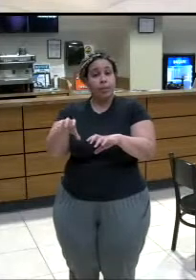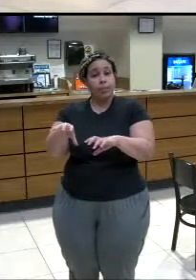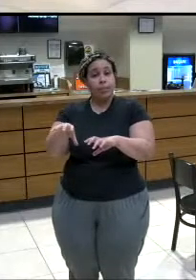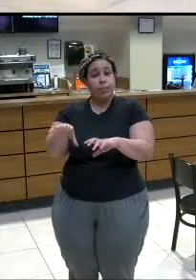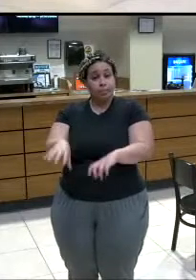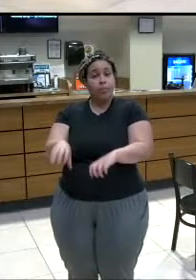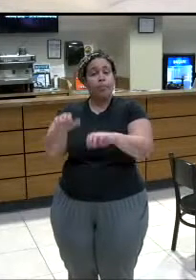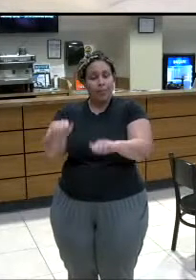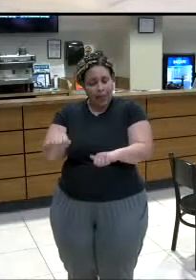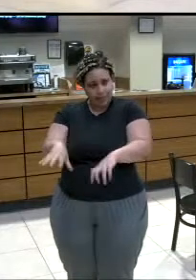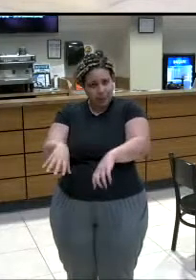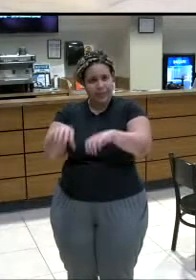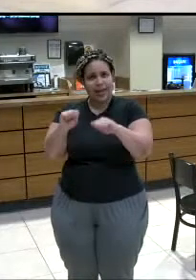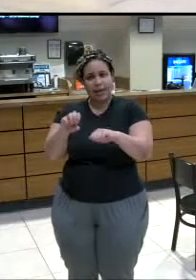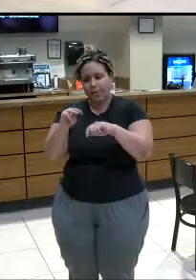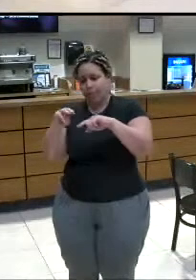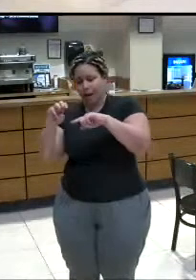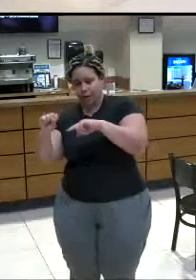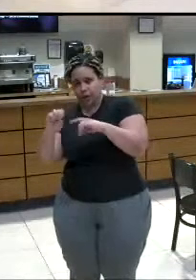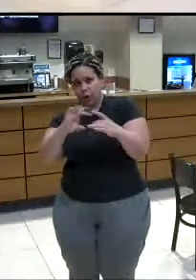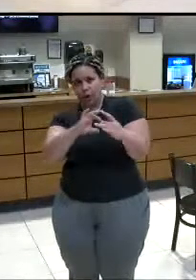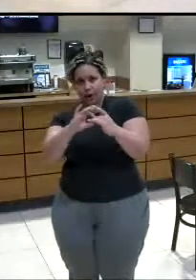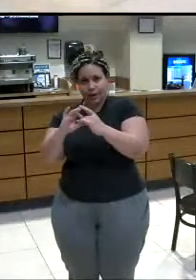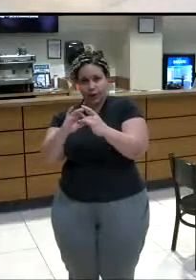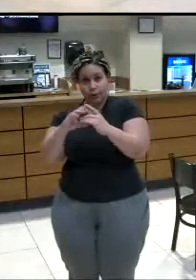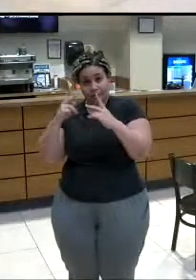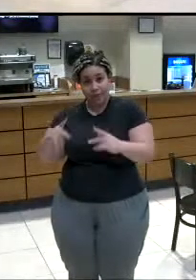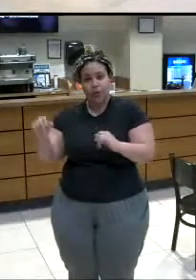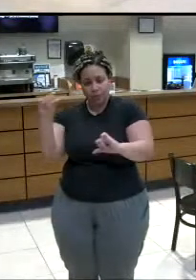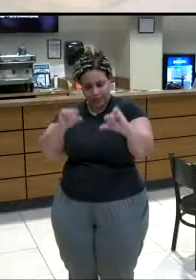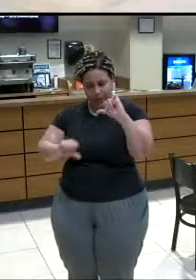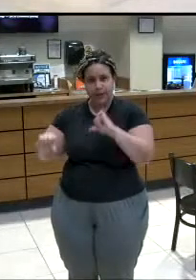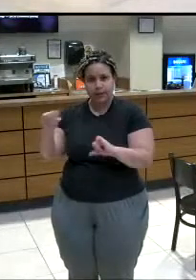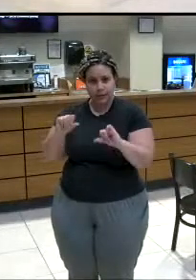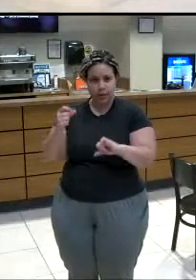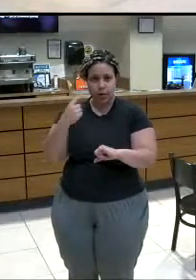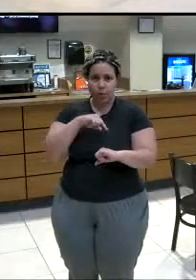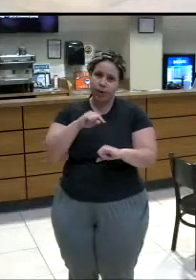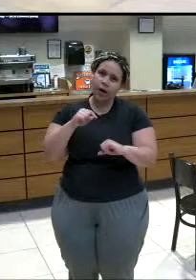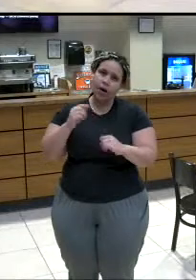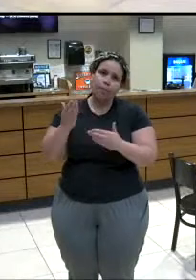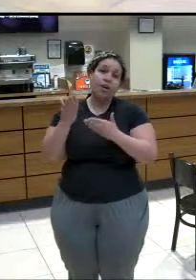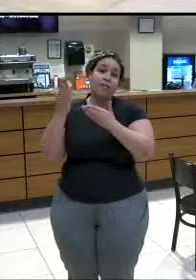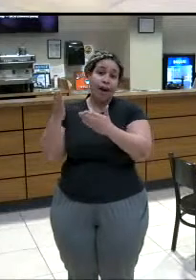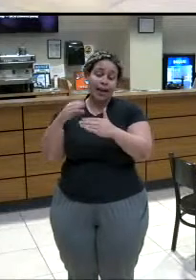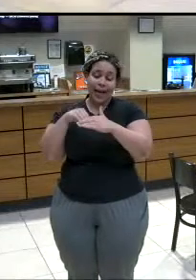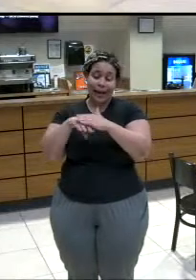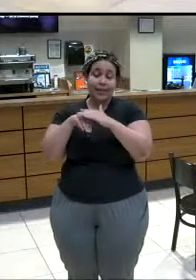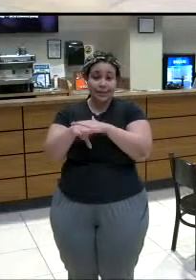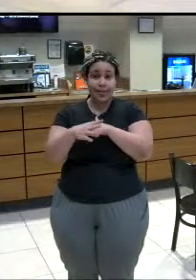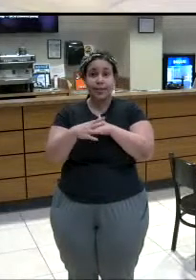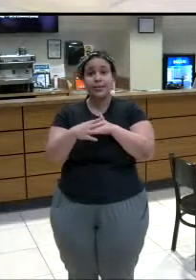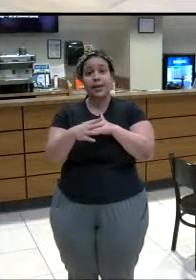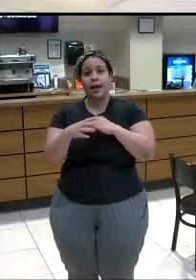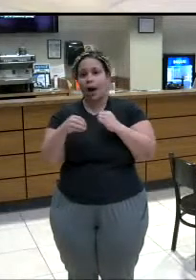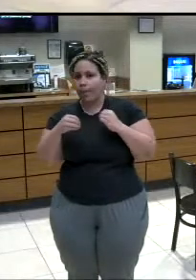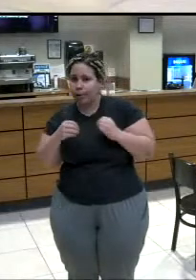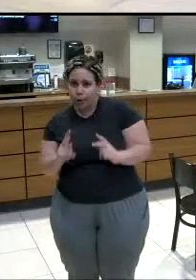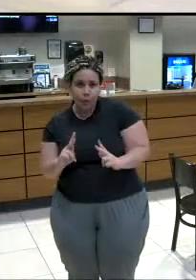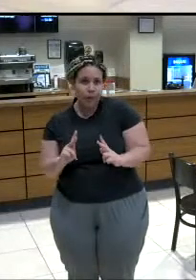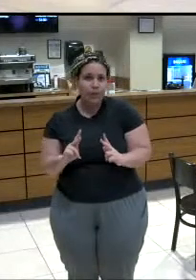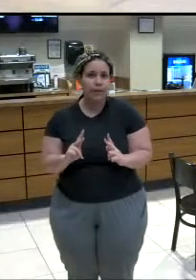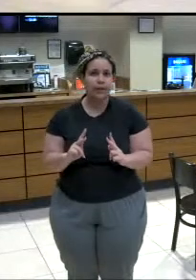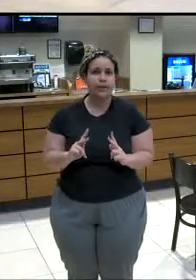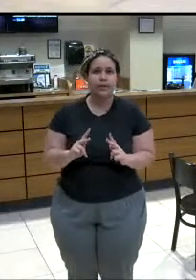milestone that is related to physical science. So we are providing access and opportunity. And if they don't do